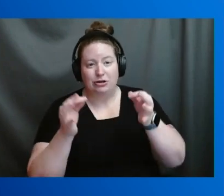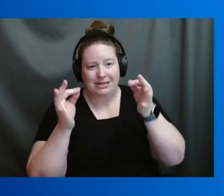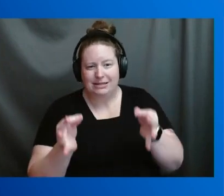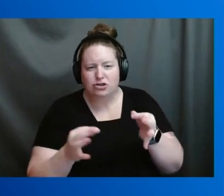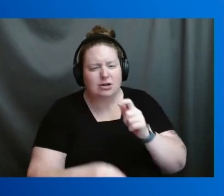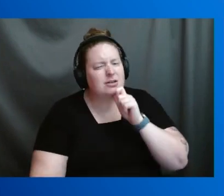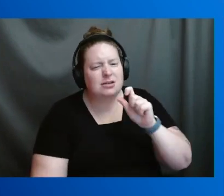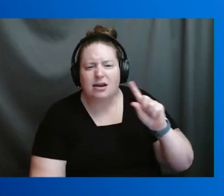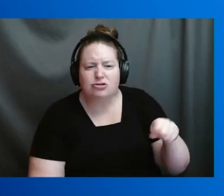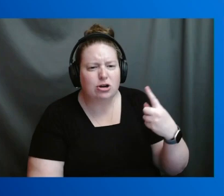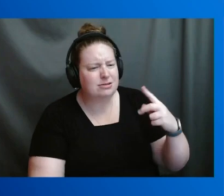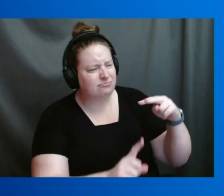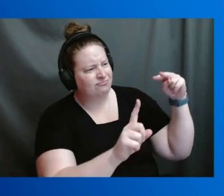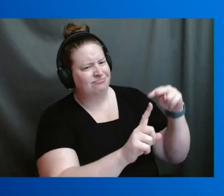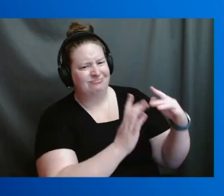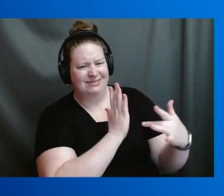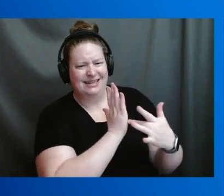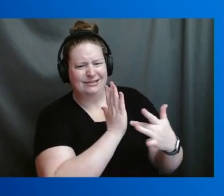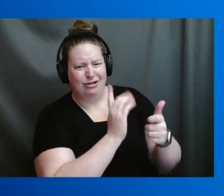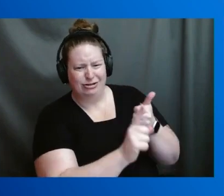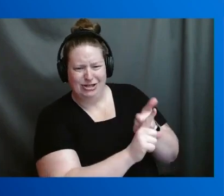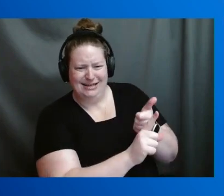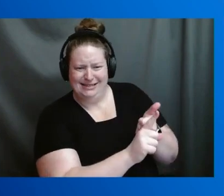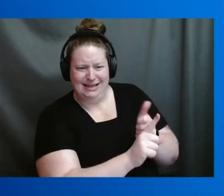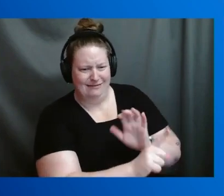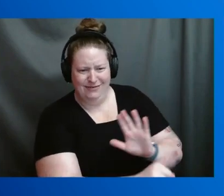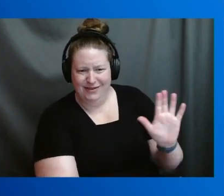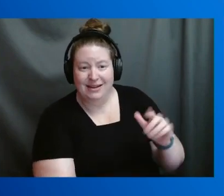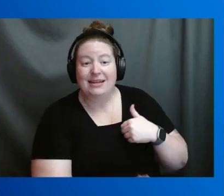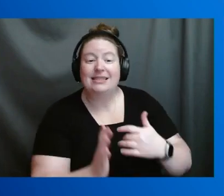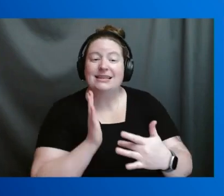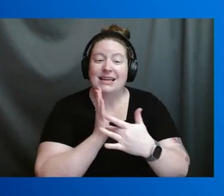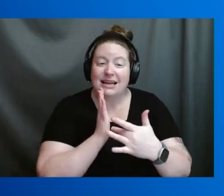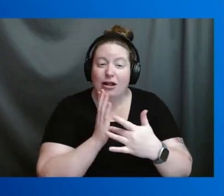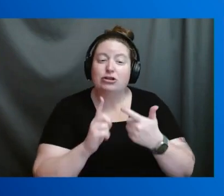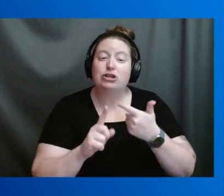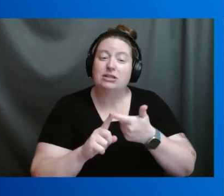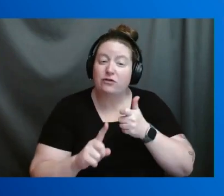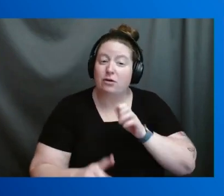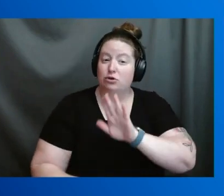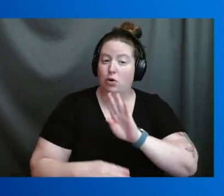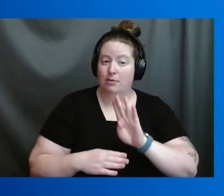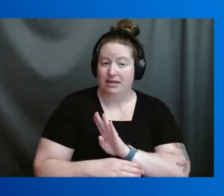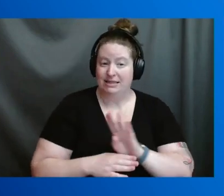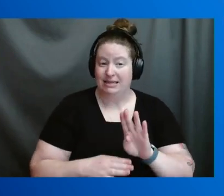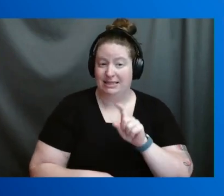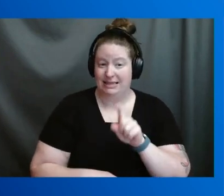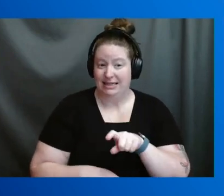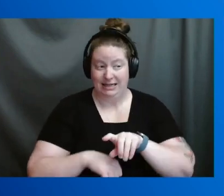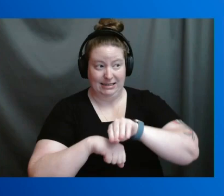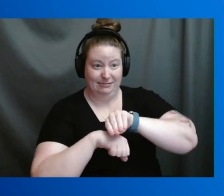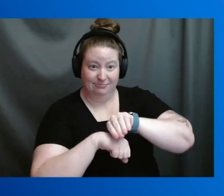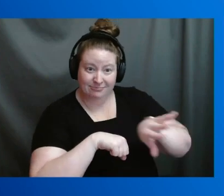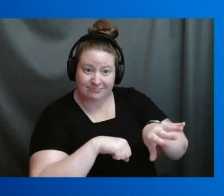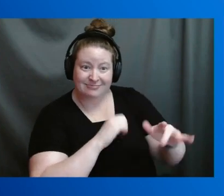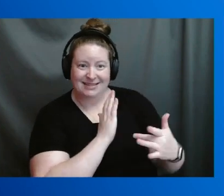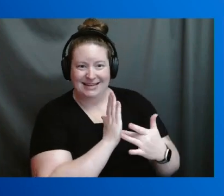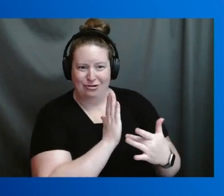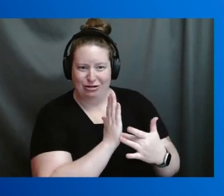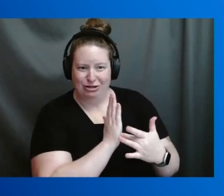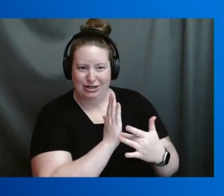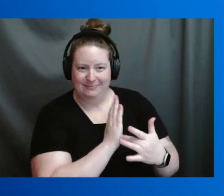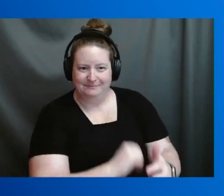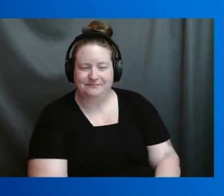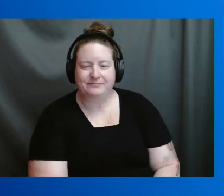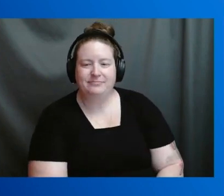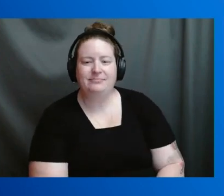of the technology itself. And the technology flows from your business needs as it stands over there. So in general, the serverless operation model